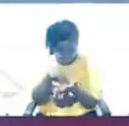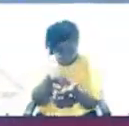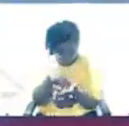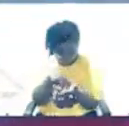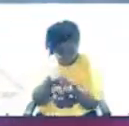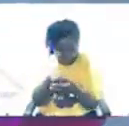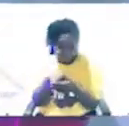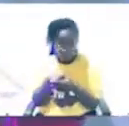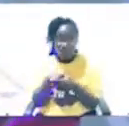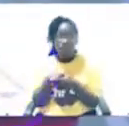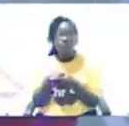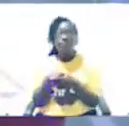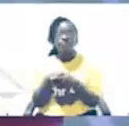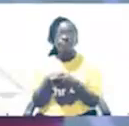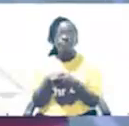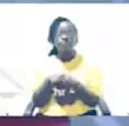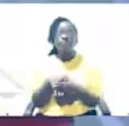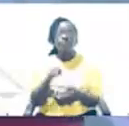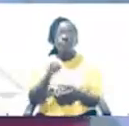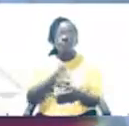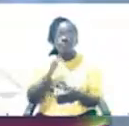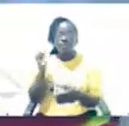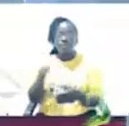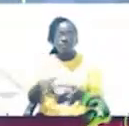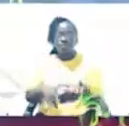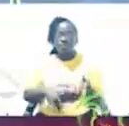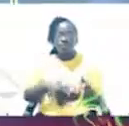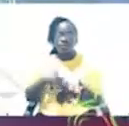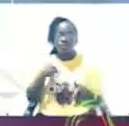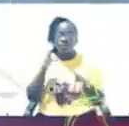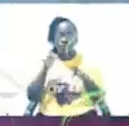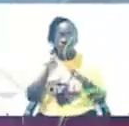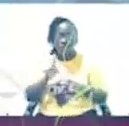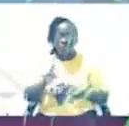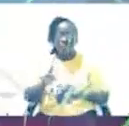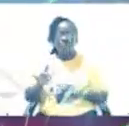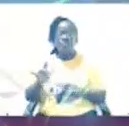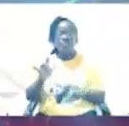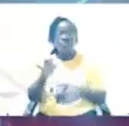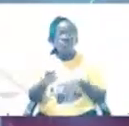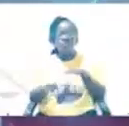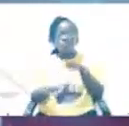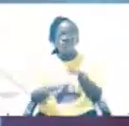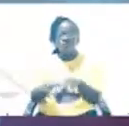unbelieving. I can feel mercy walking about in this place.